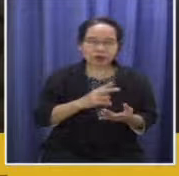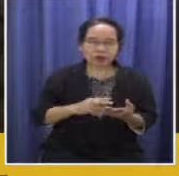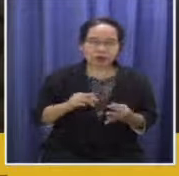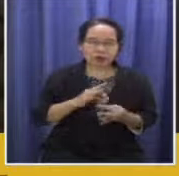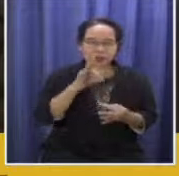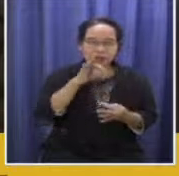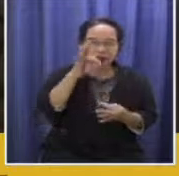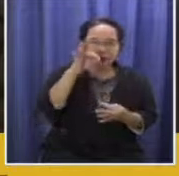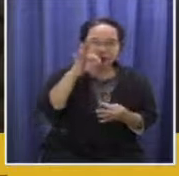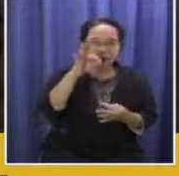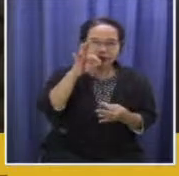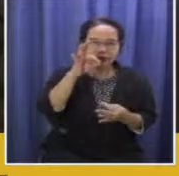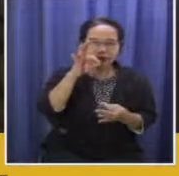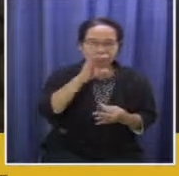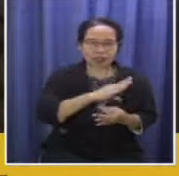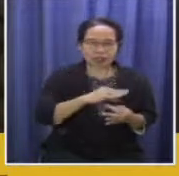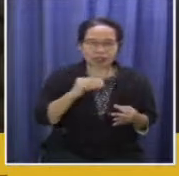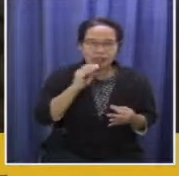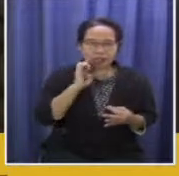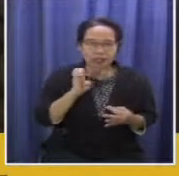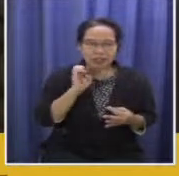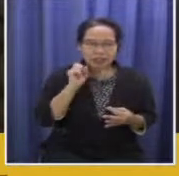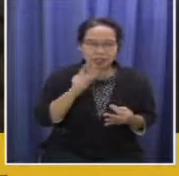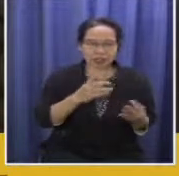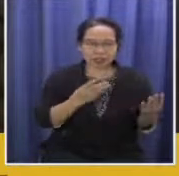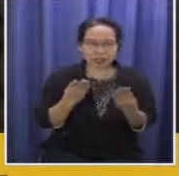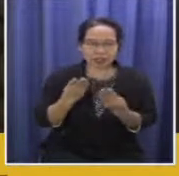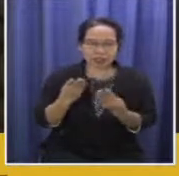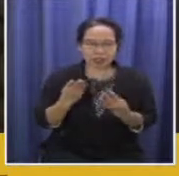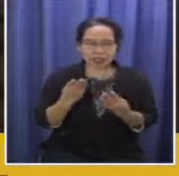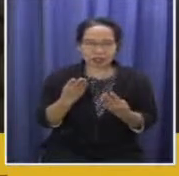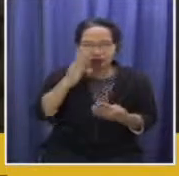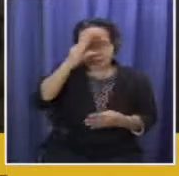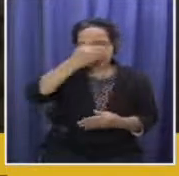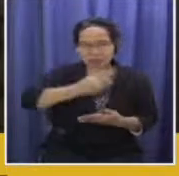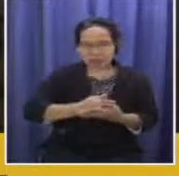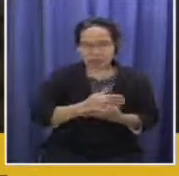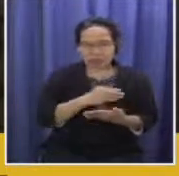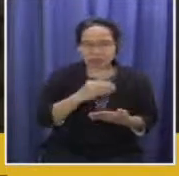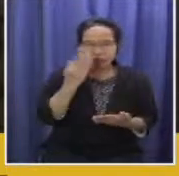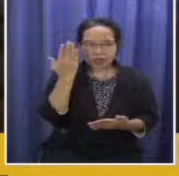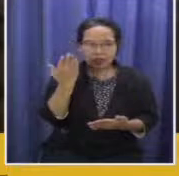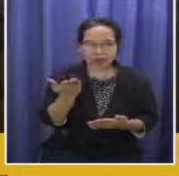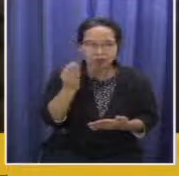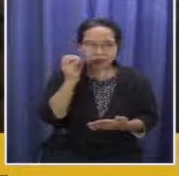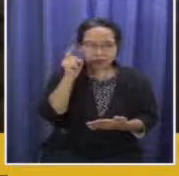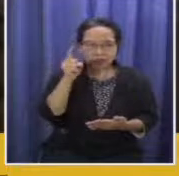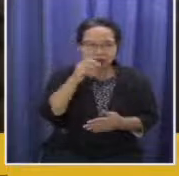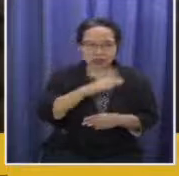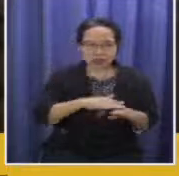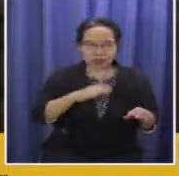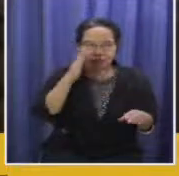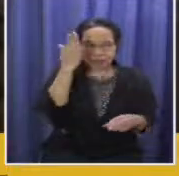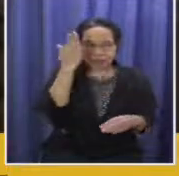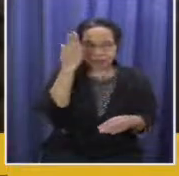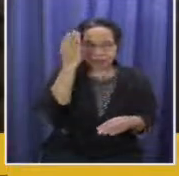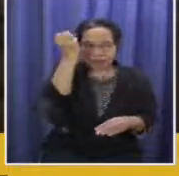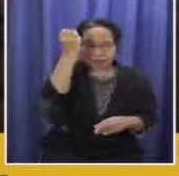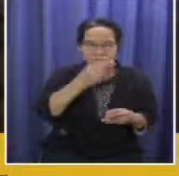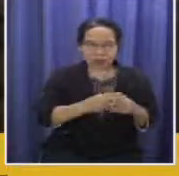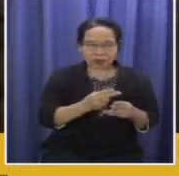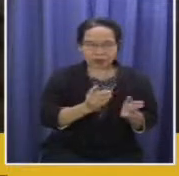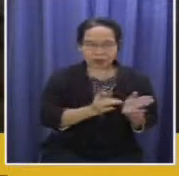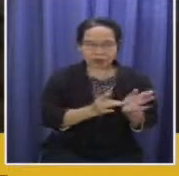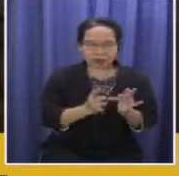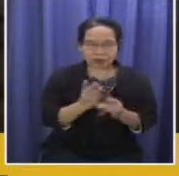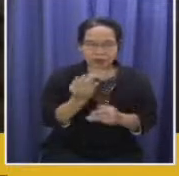Holy Ghost. And she shall bring forth a son, and thou shalt call his